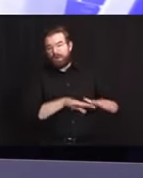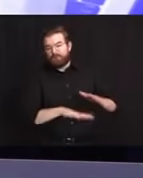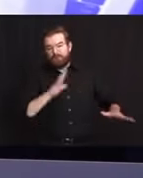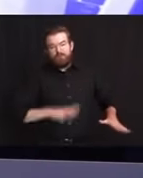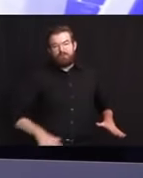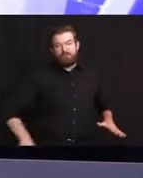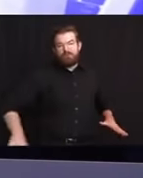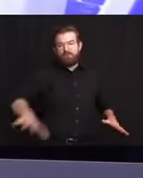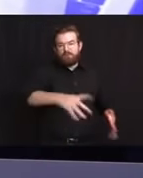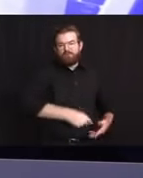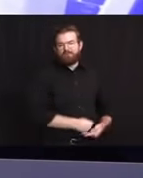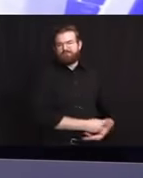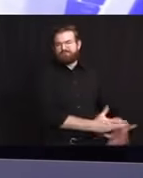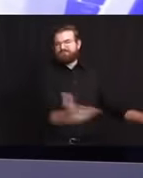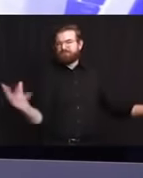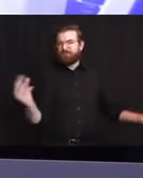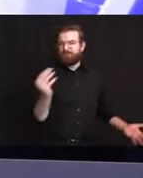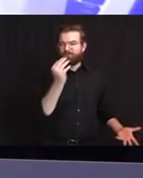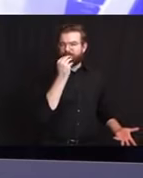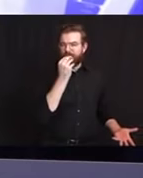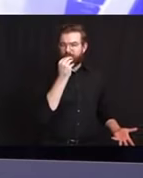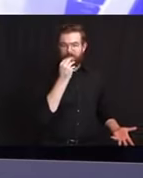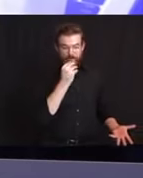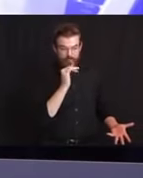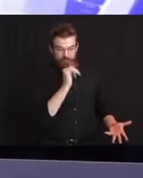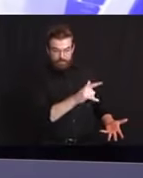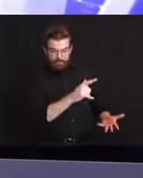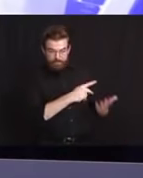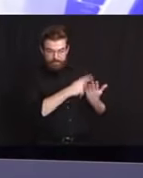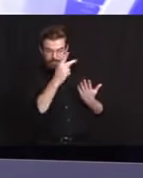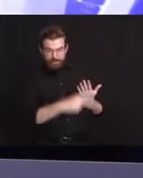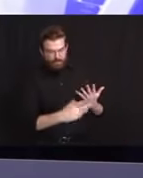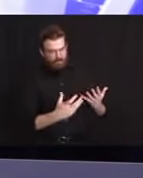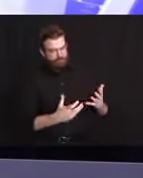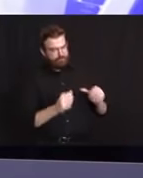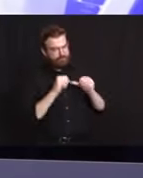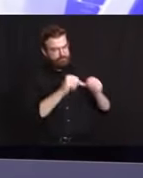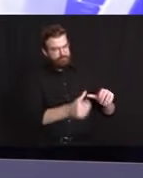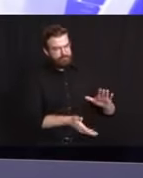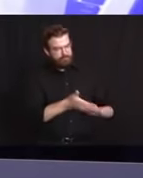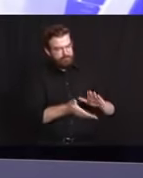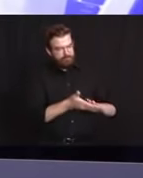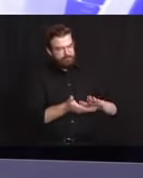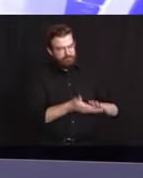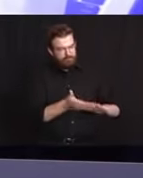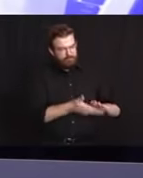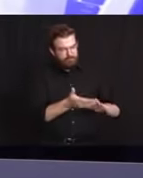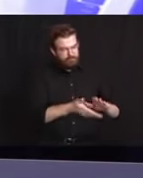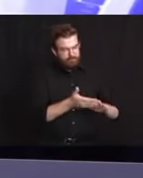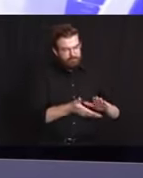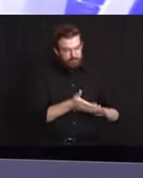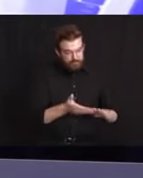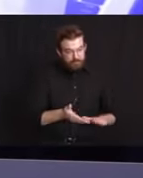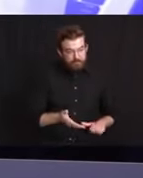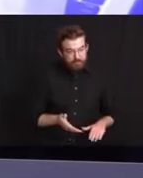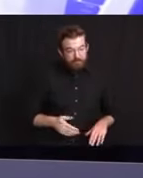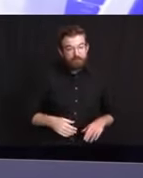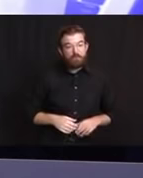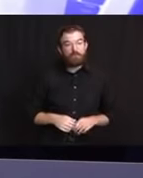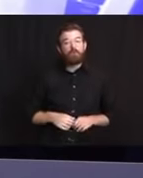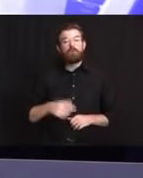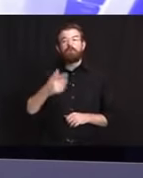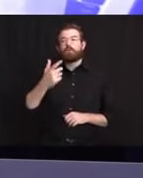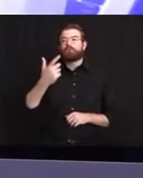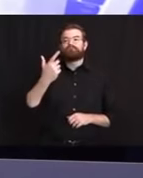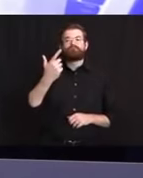this resource is still available to residents. To further ensure access to fresh produce, we are also eliminating barriers